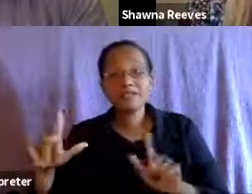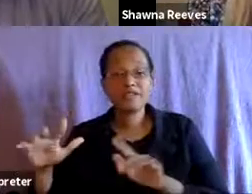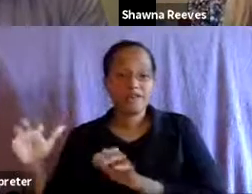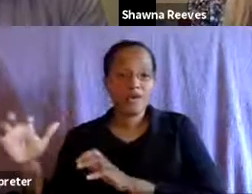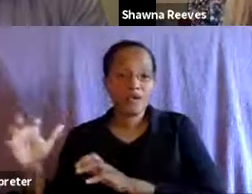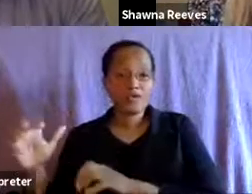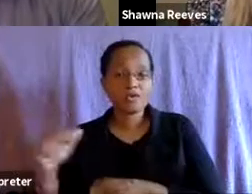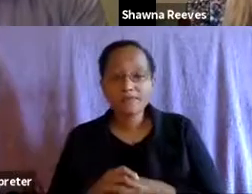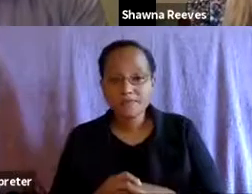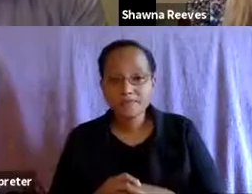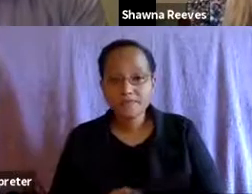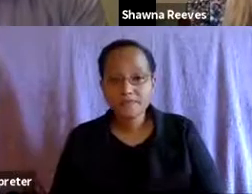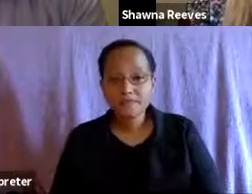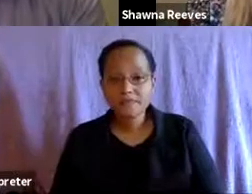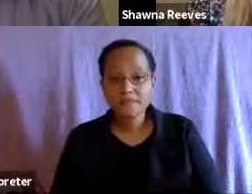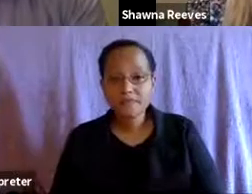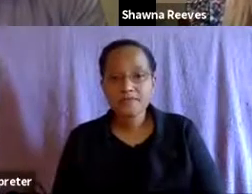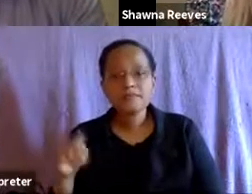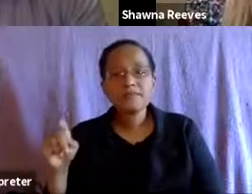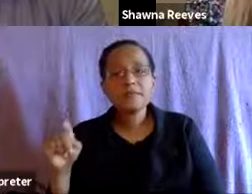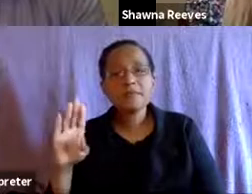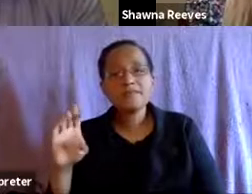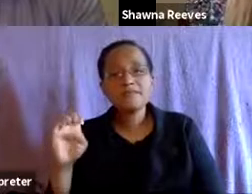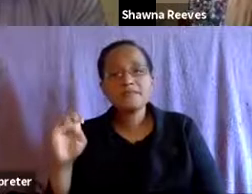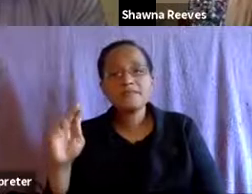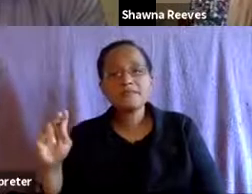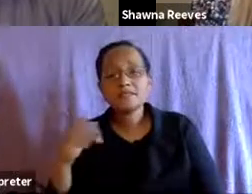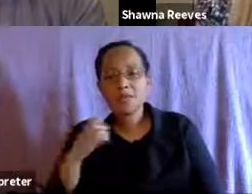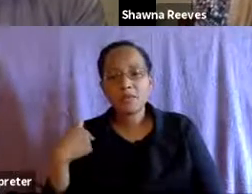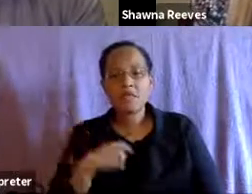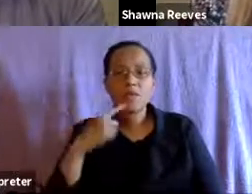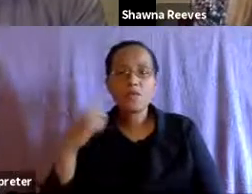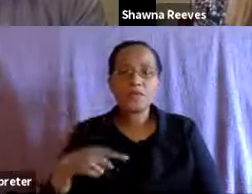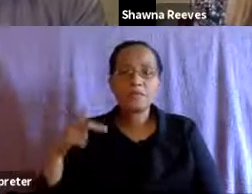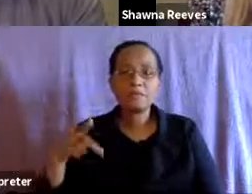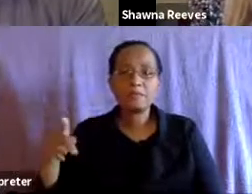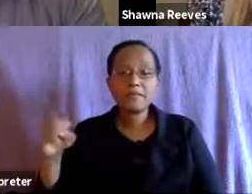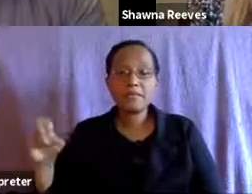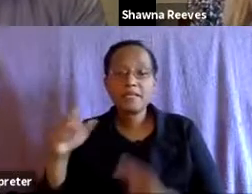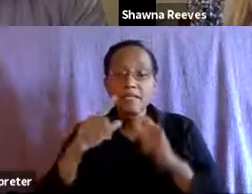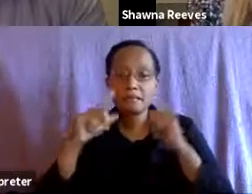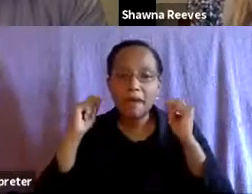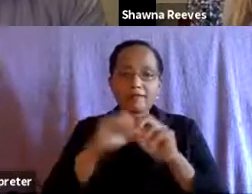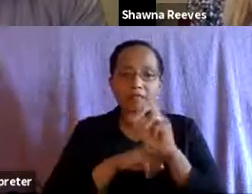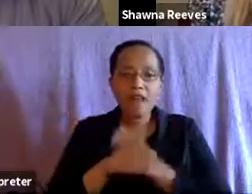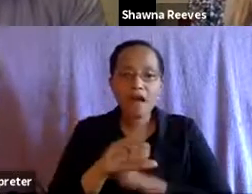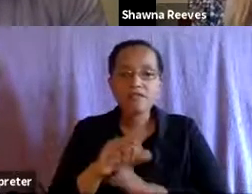push oversight and checking in with the residents? And indirectly, CMS is.